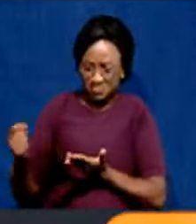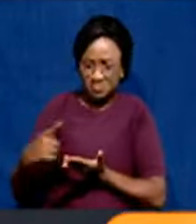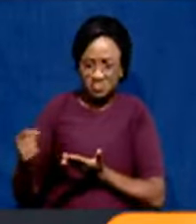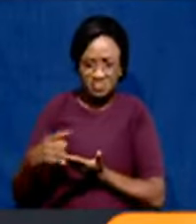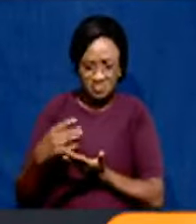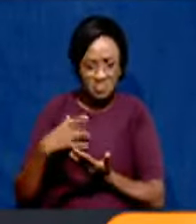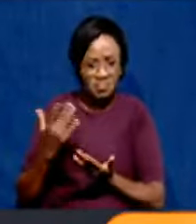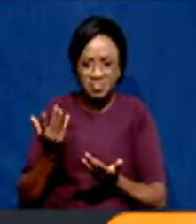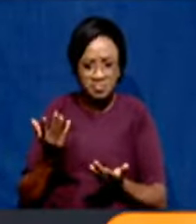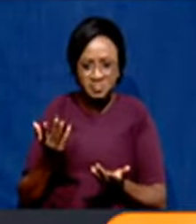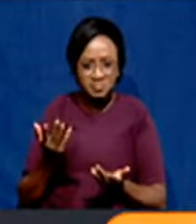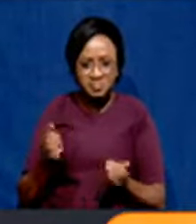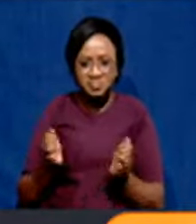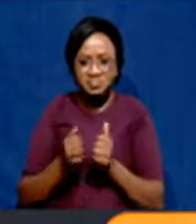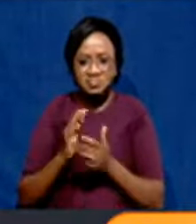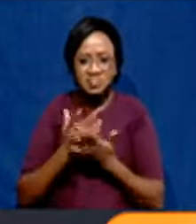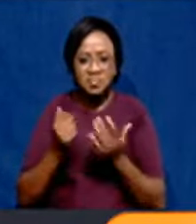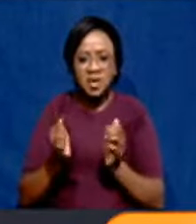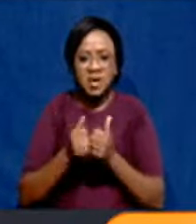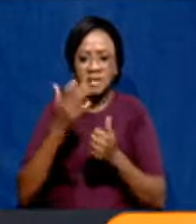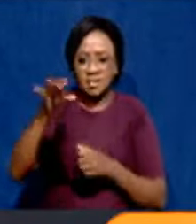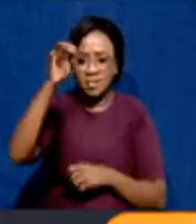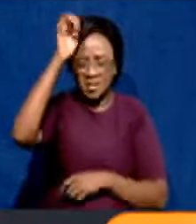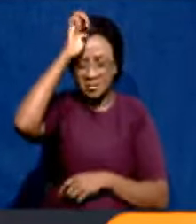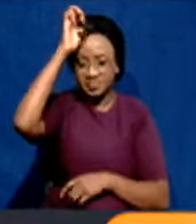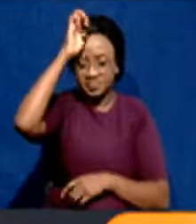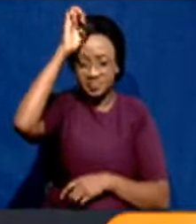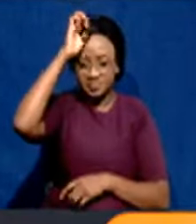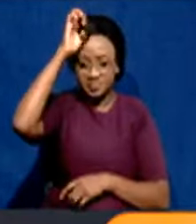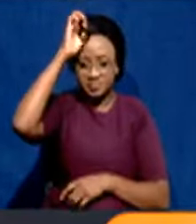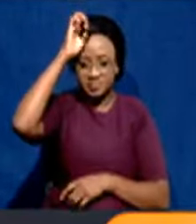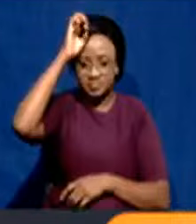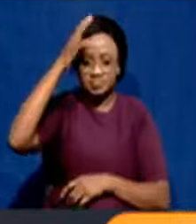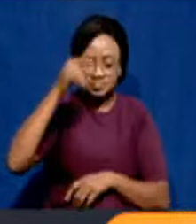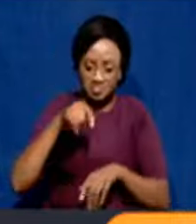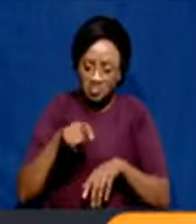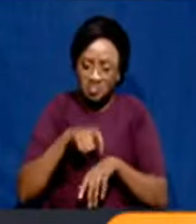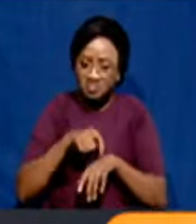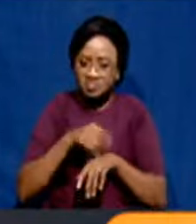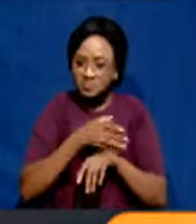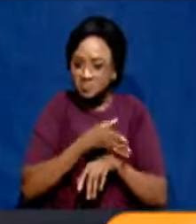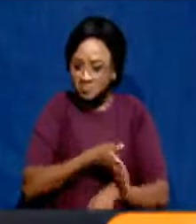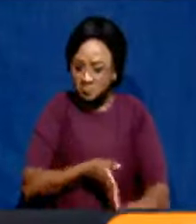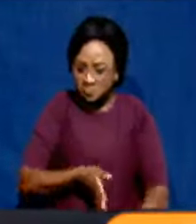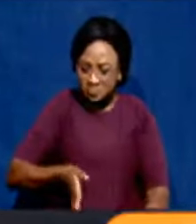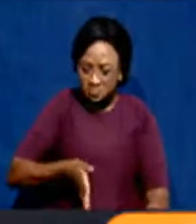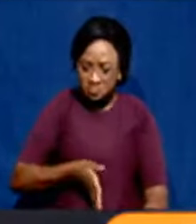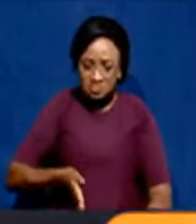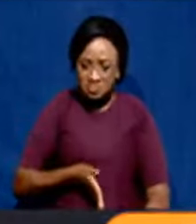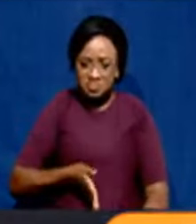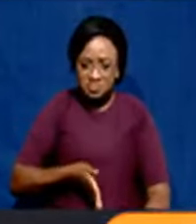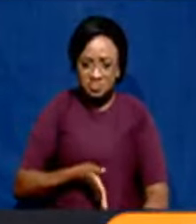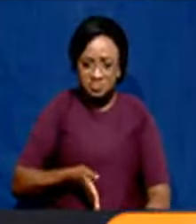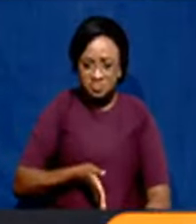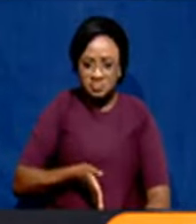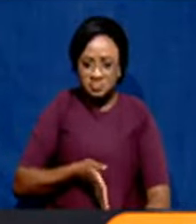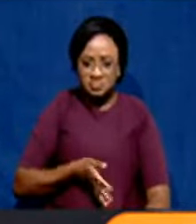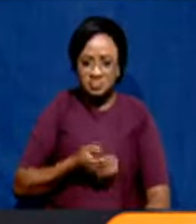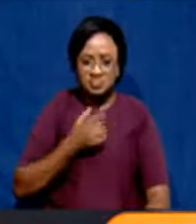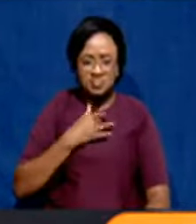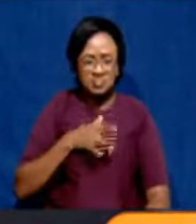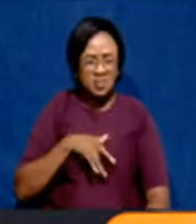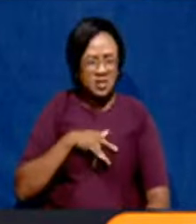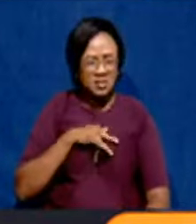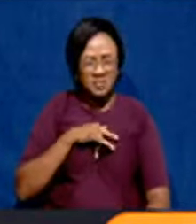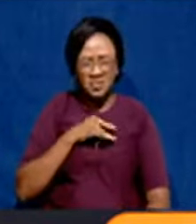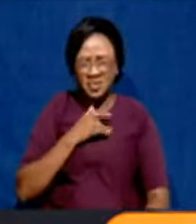something that has happened in Eldoret. This is way past 11 p.m. And I remember the feeling was